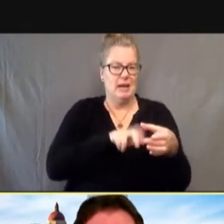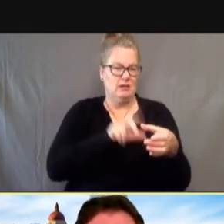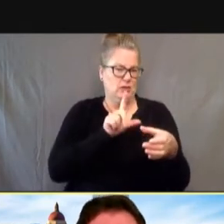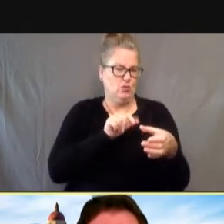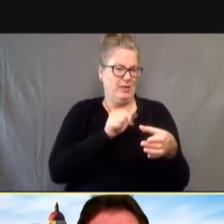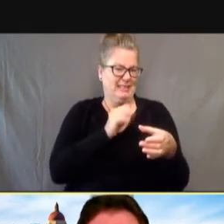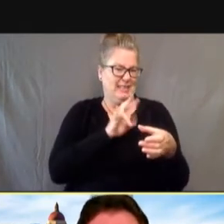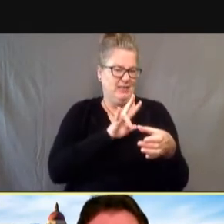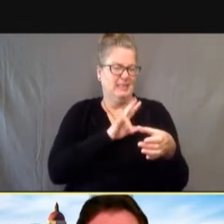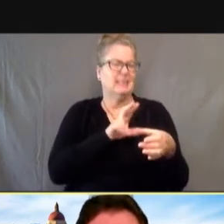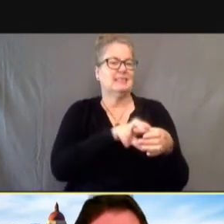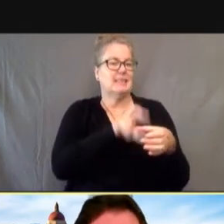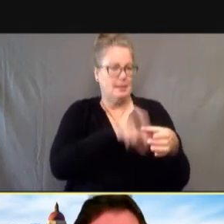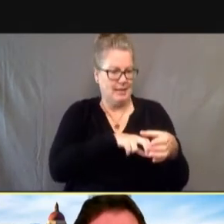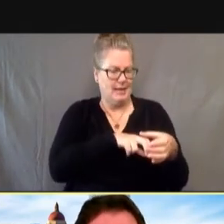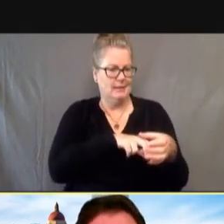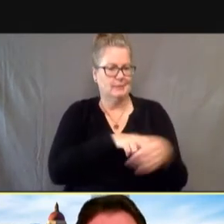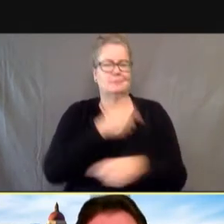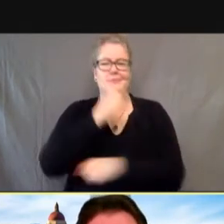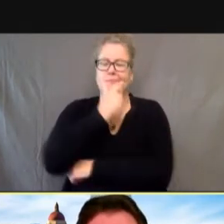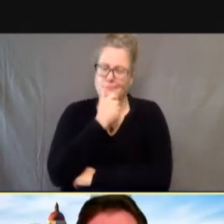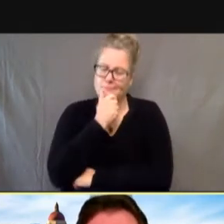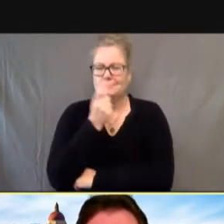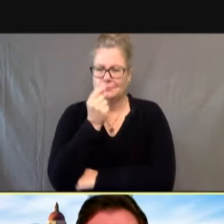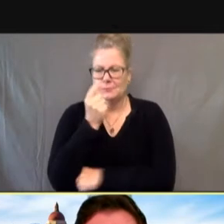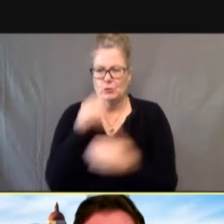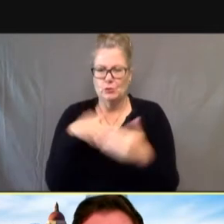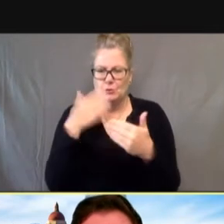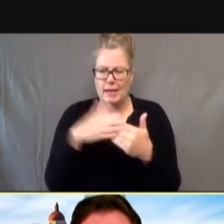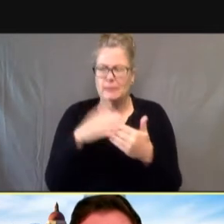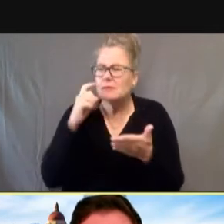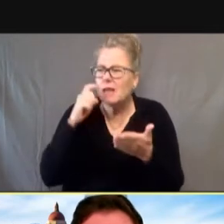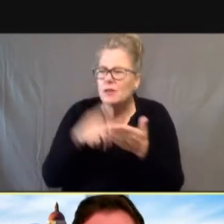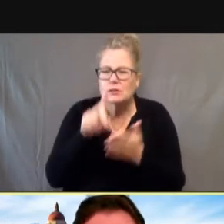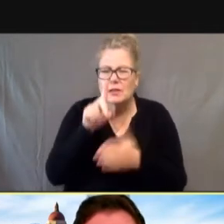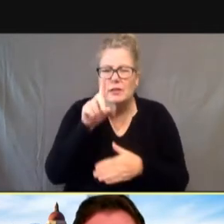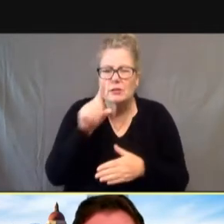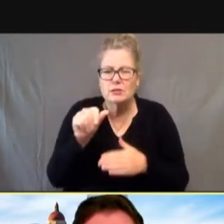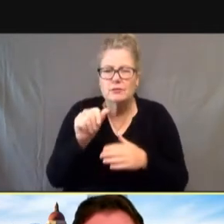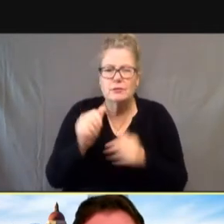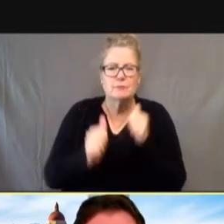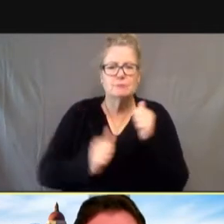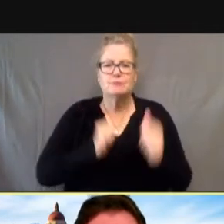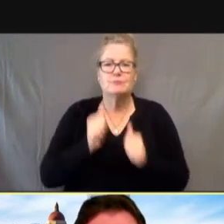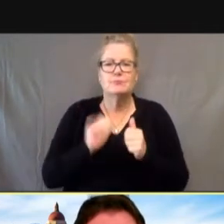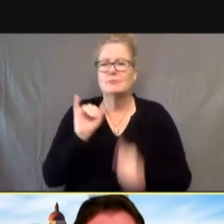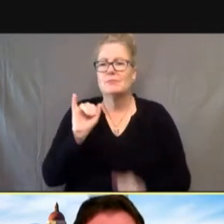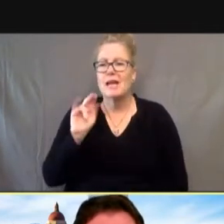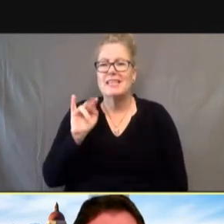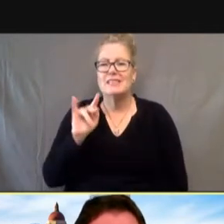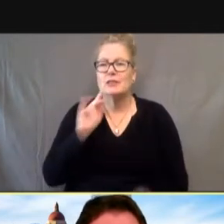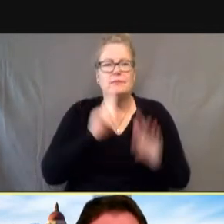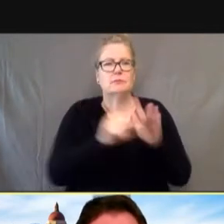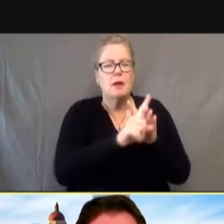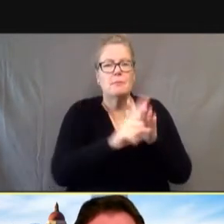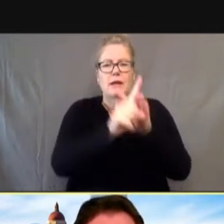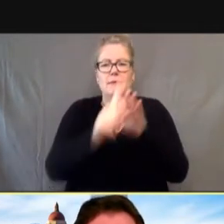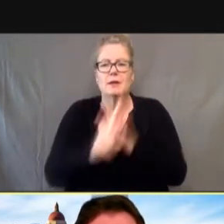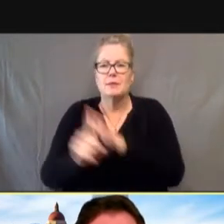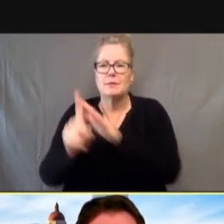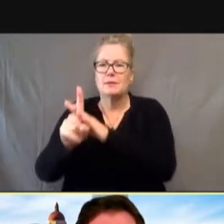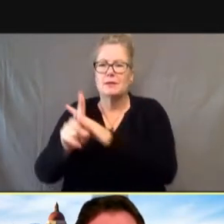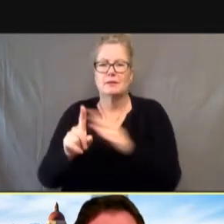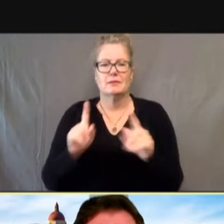that diversity initiatives were popping up all over campus, but the illustration on the right sort of epitomizes my perception of these